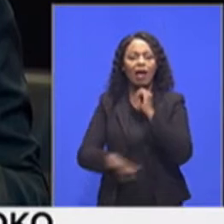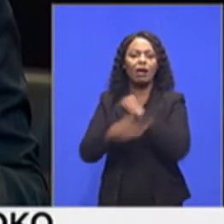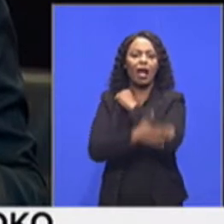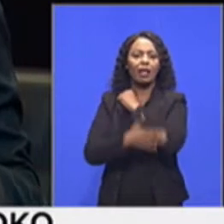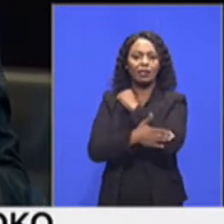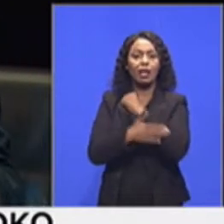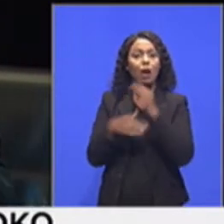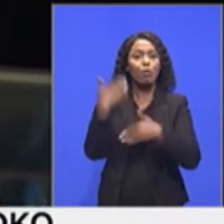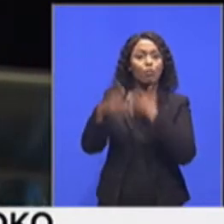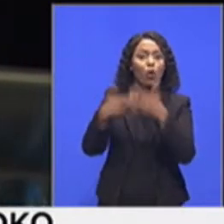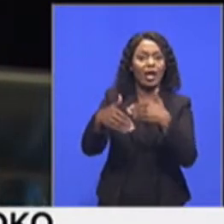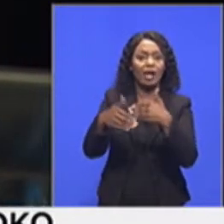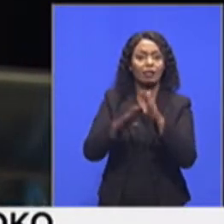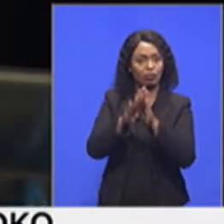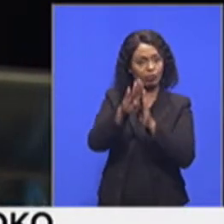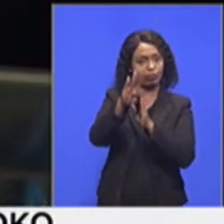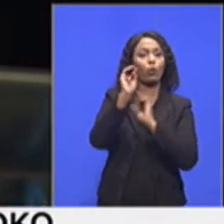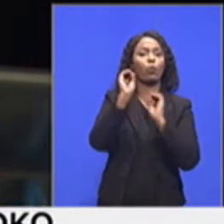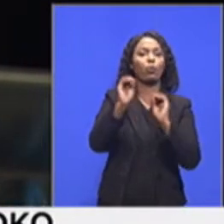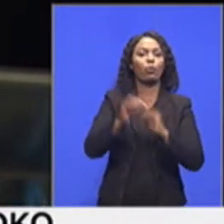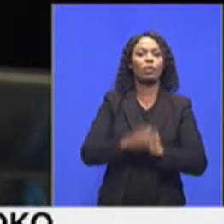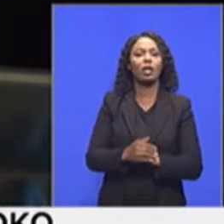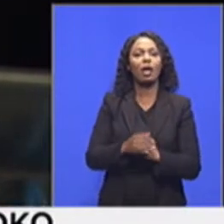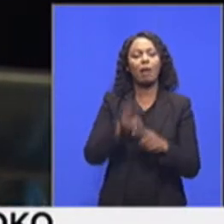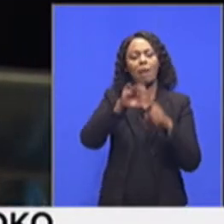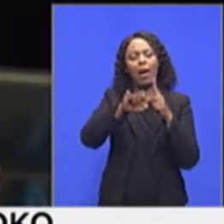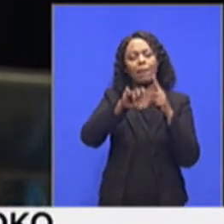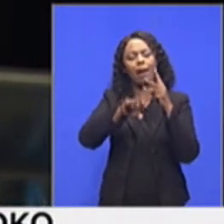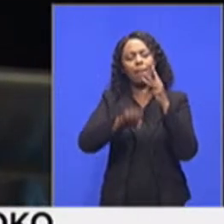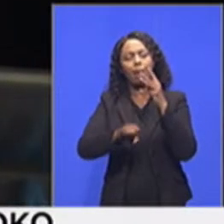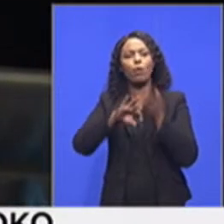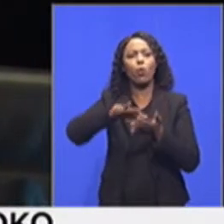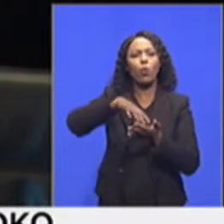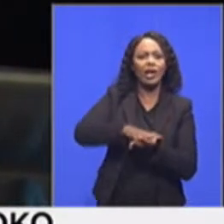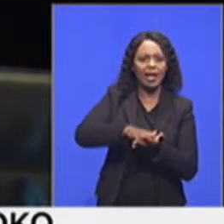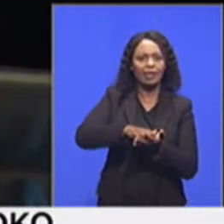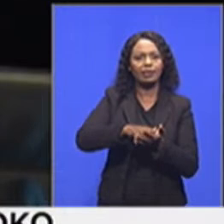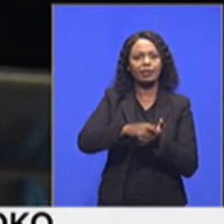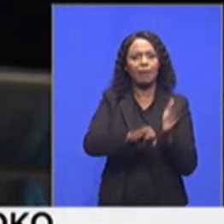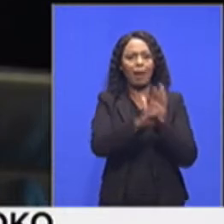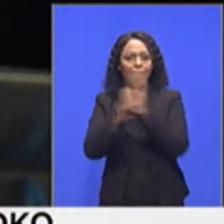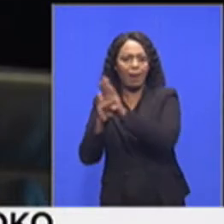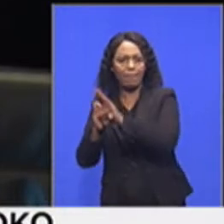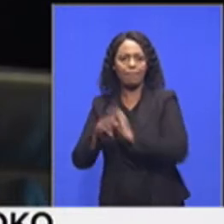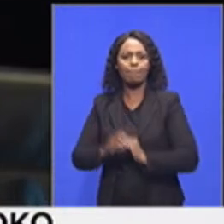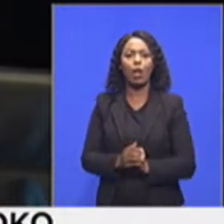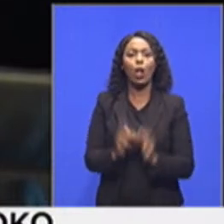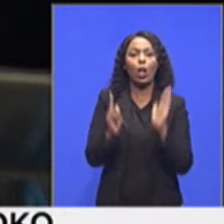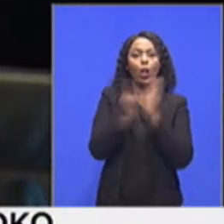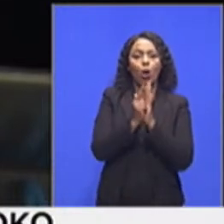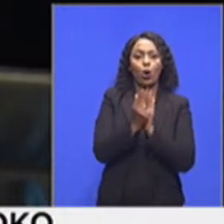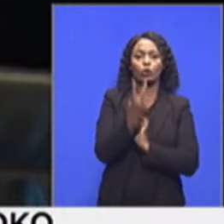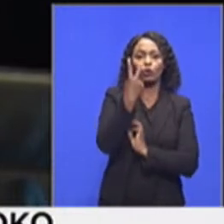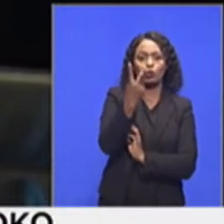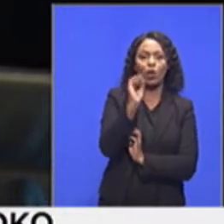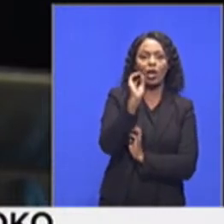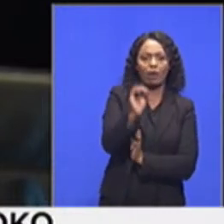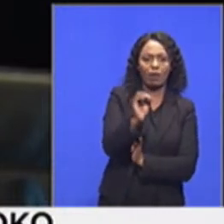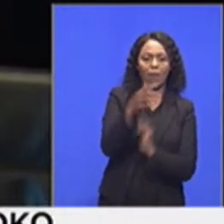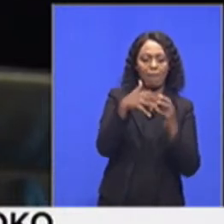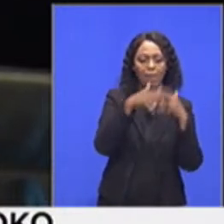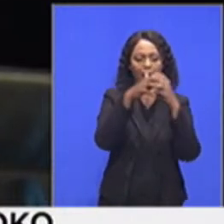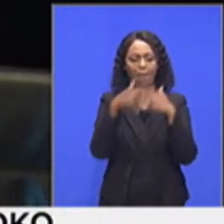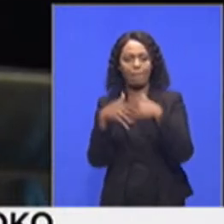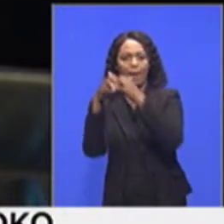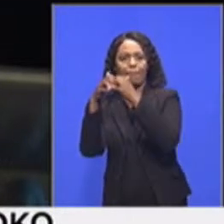progress to address these weaknesses. 2 laws have been enacted to address the technical